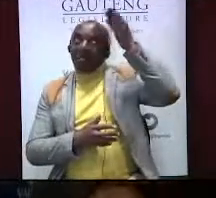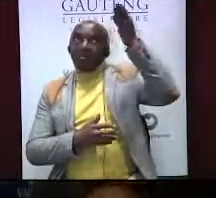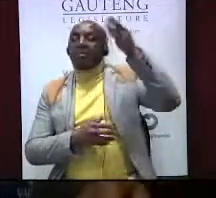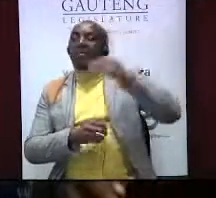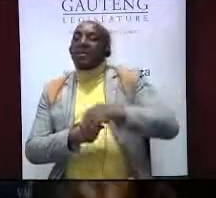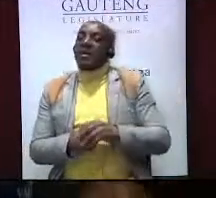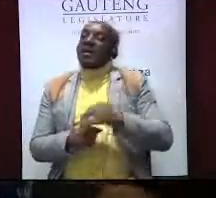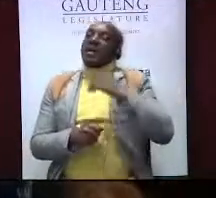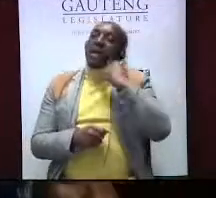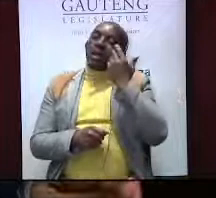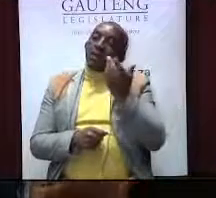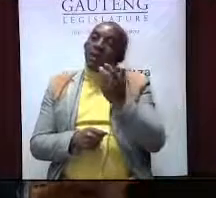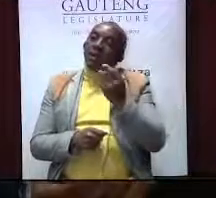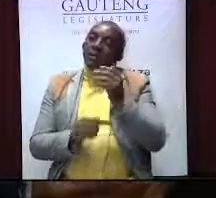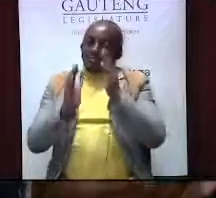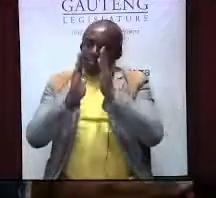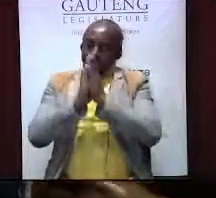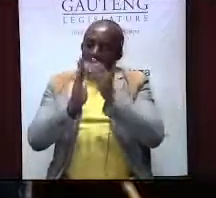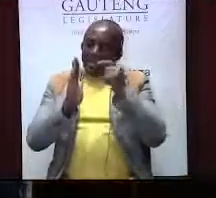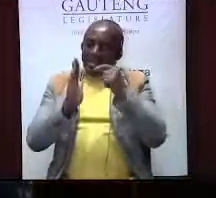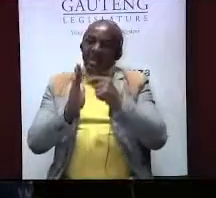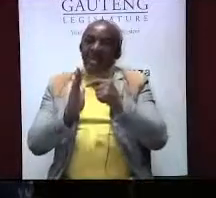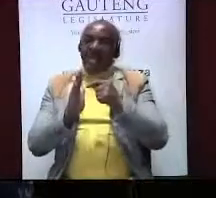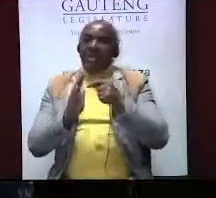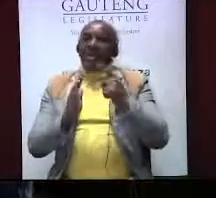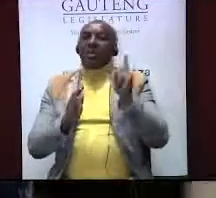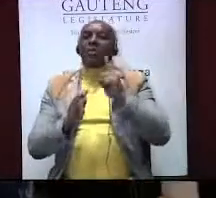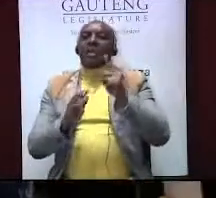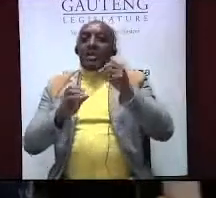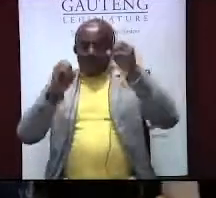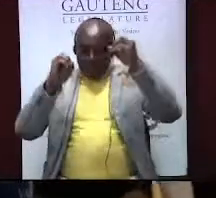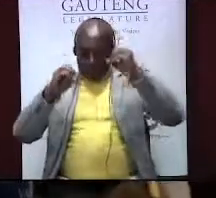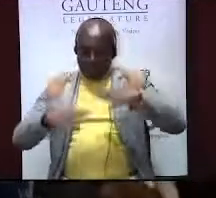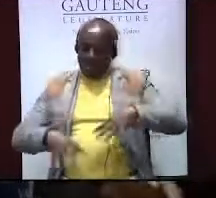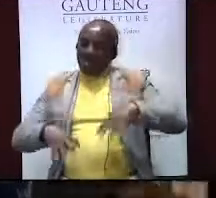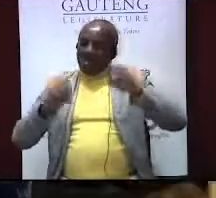I would like to say the church is a spiritual